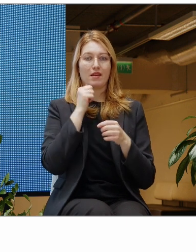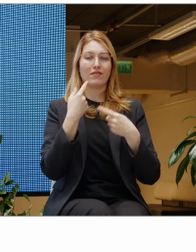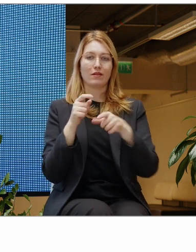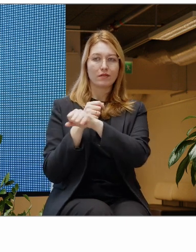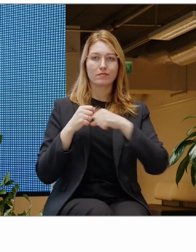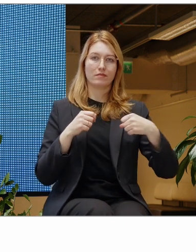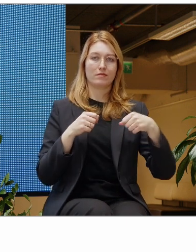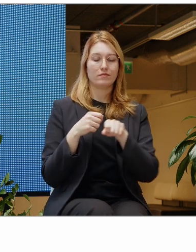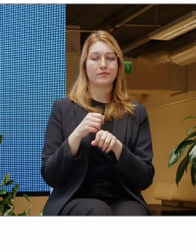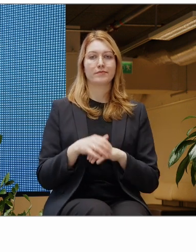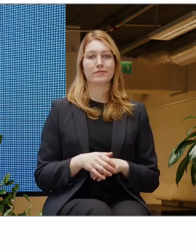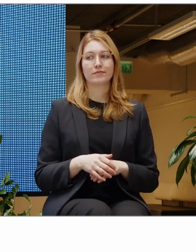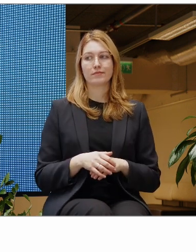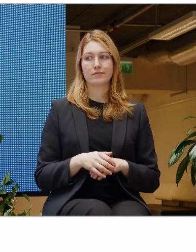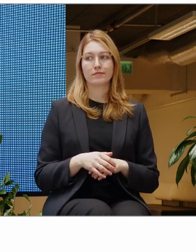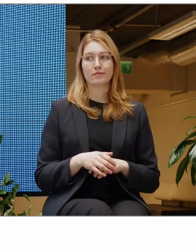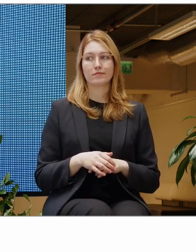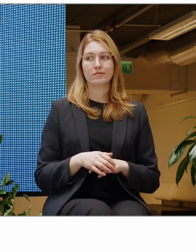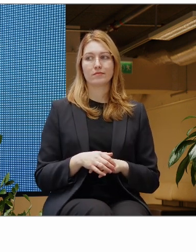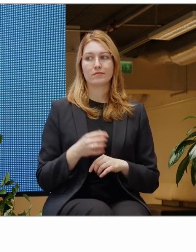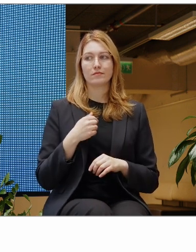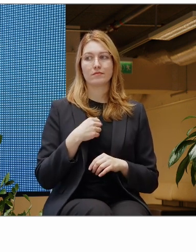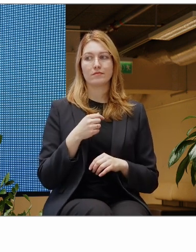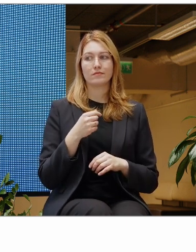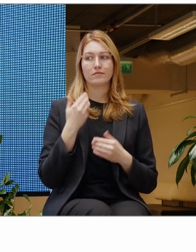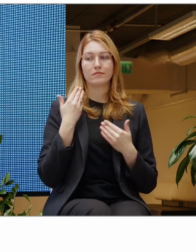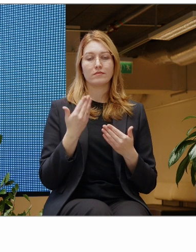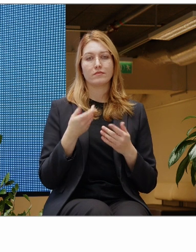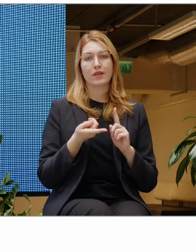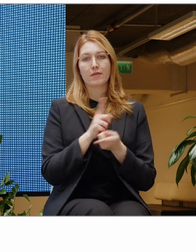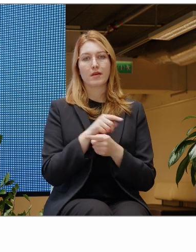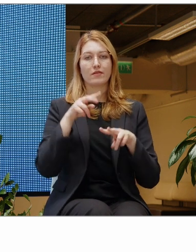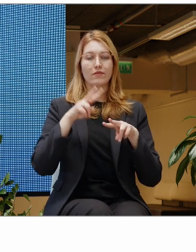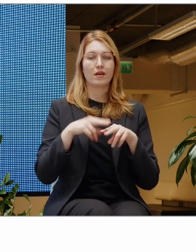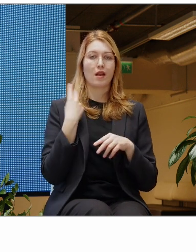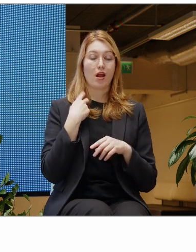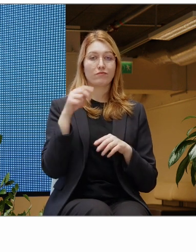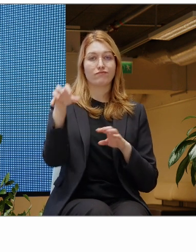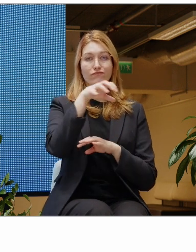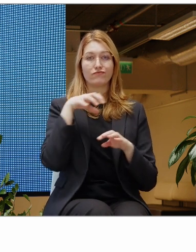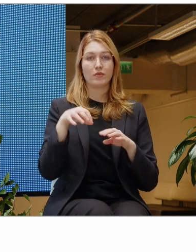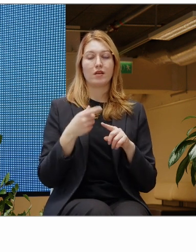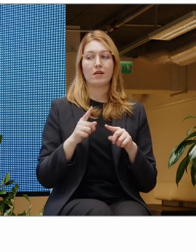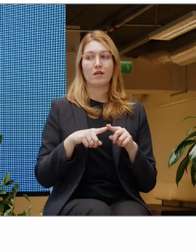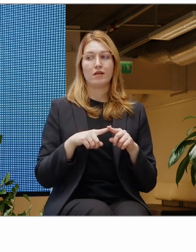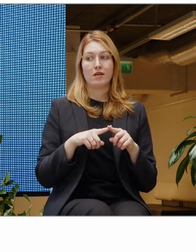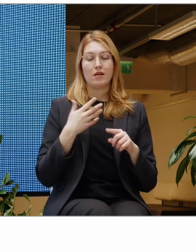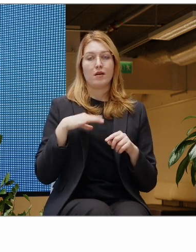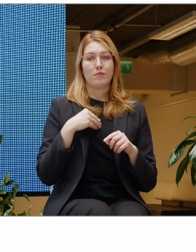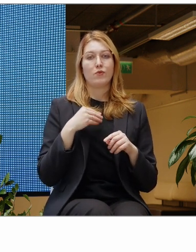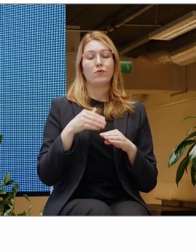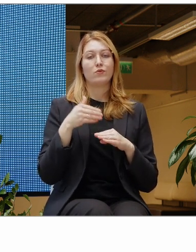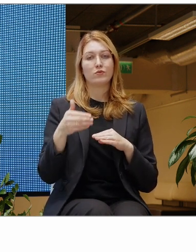between half of the users. I don't know if you have it here, but we have changing places in the UK. So these are now with our disability